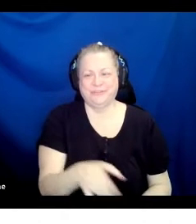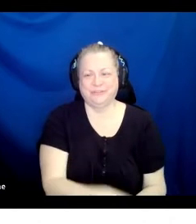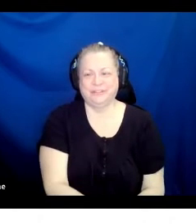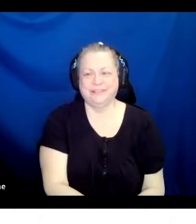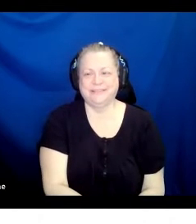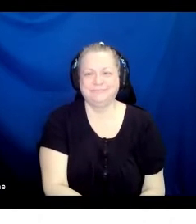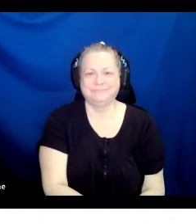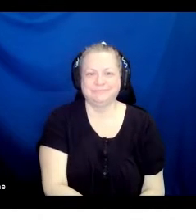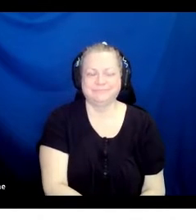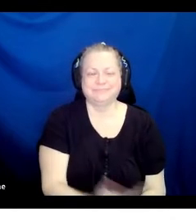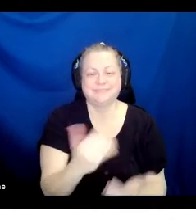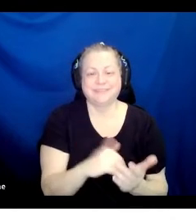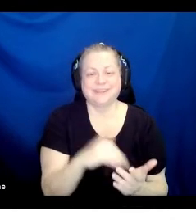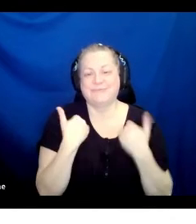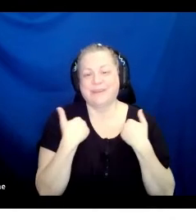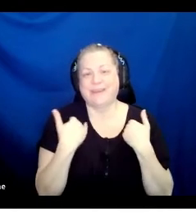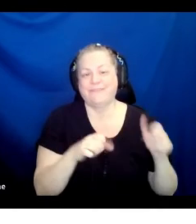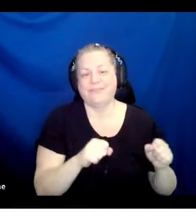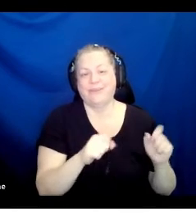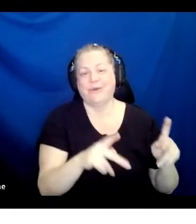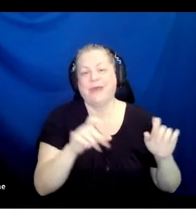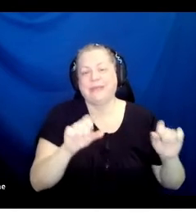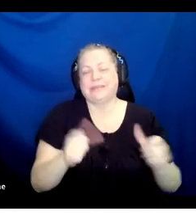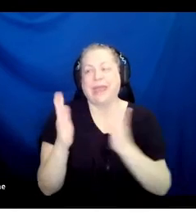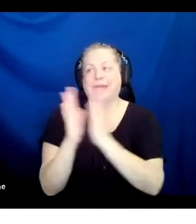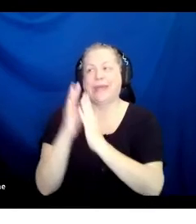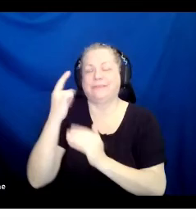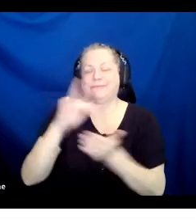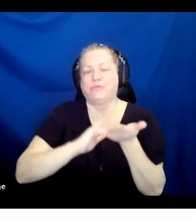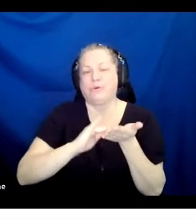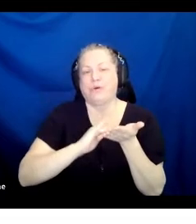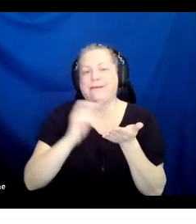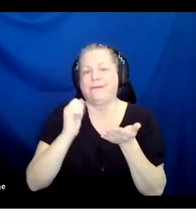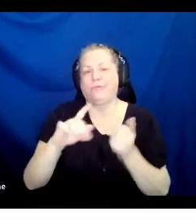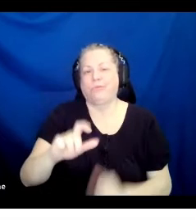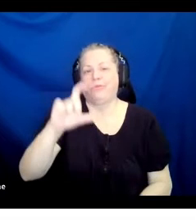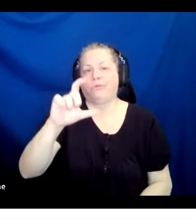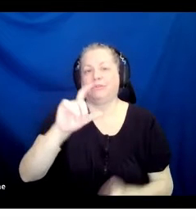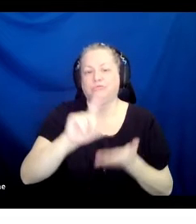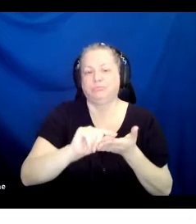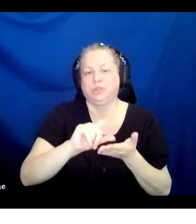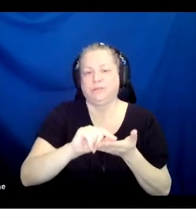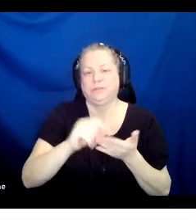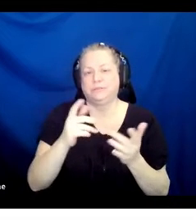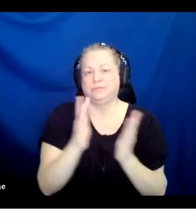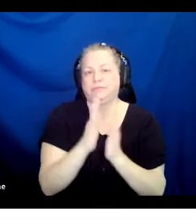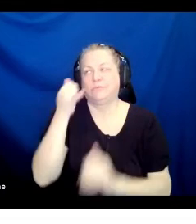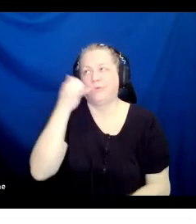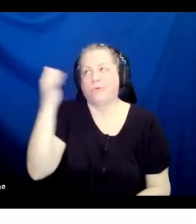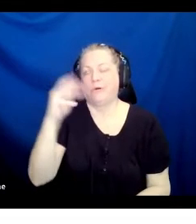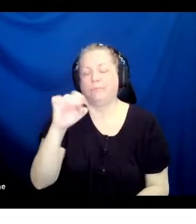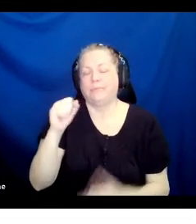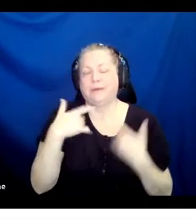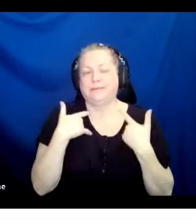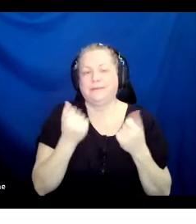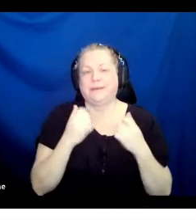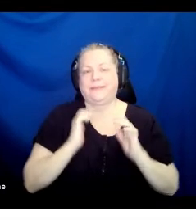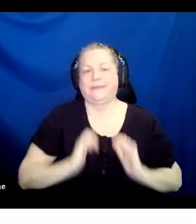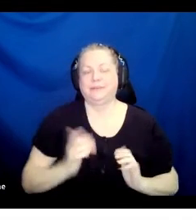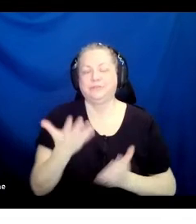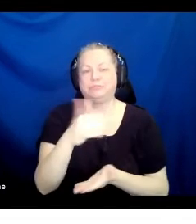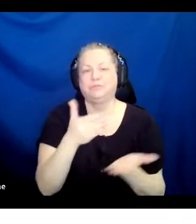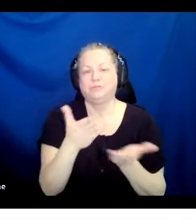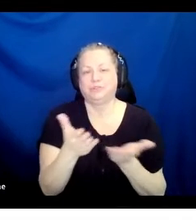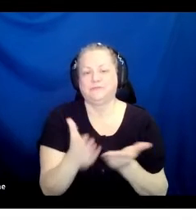Again, we have the option to request large printer braille forms by calling MassHealth customer service and touching again on